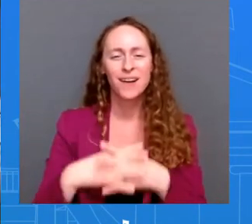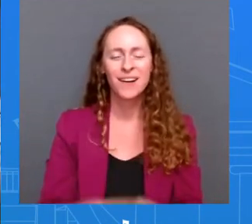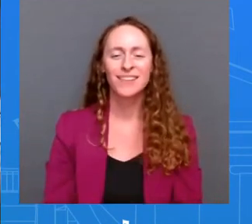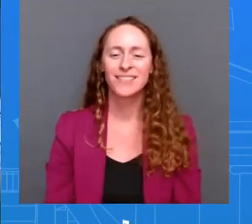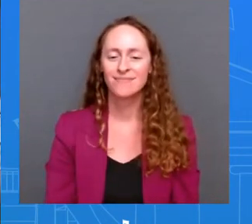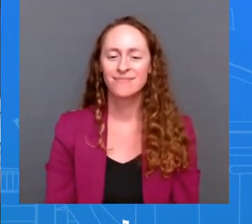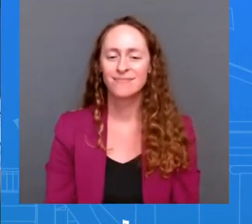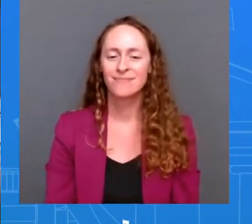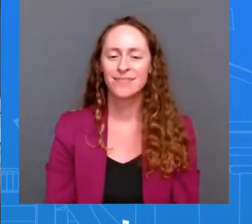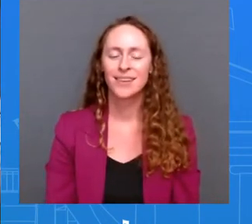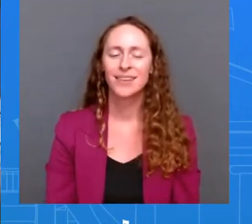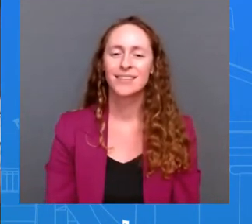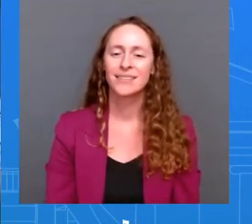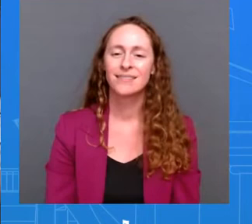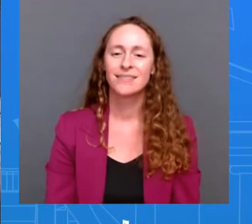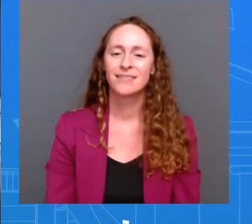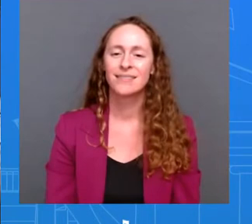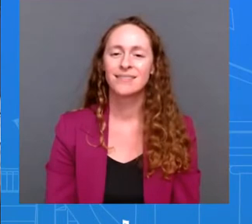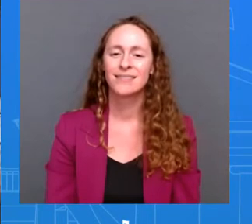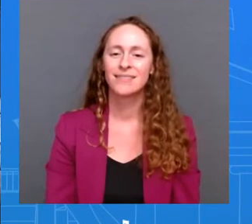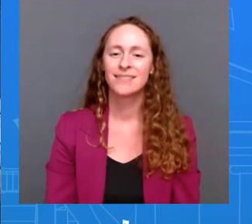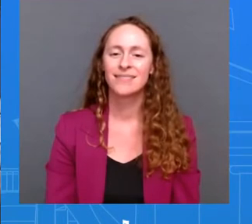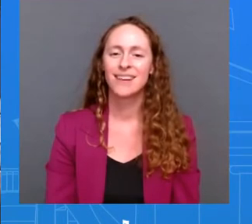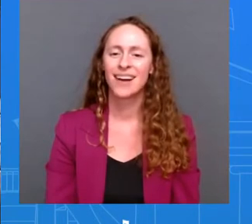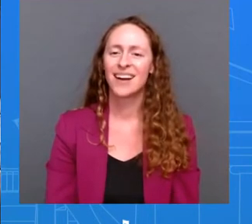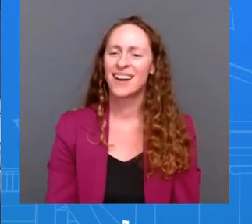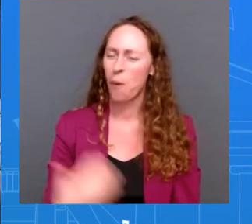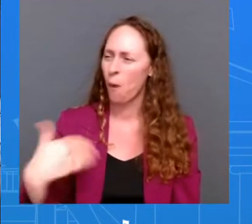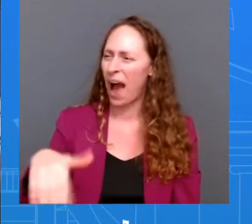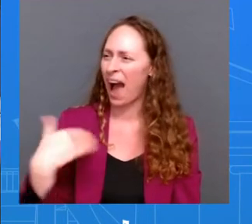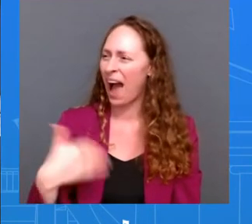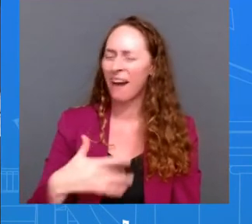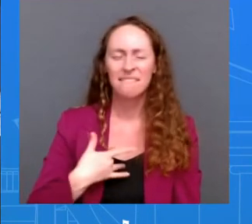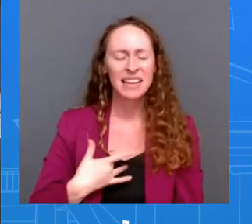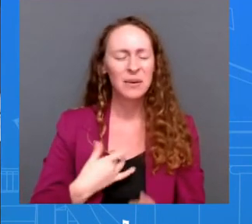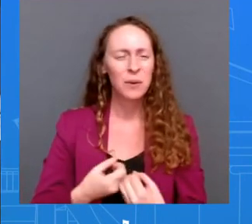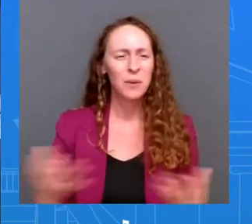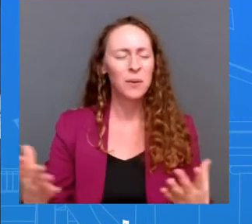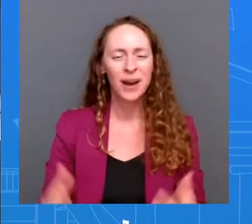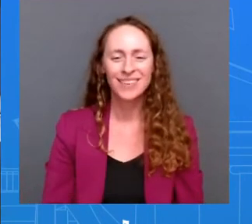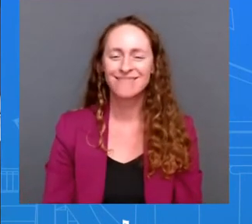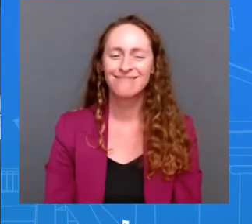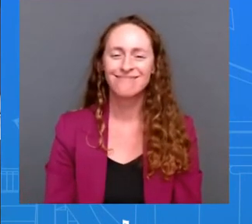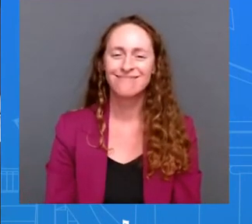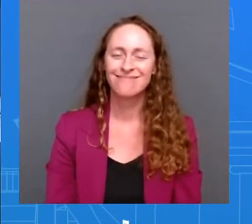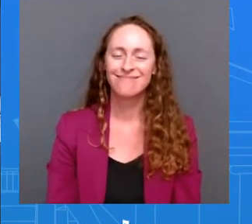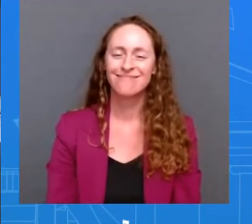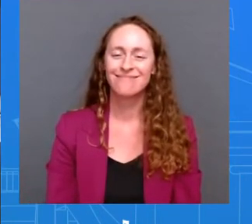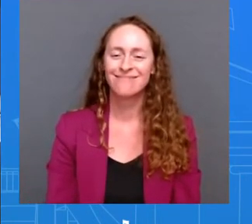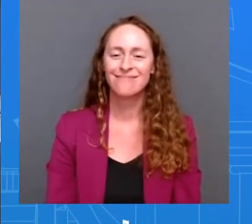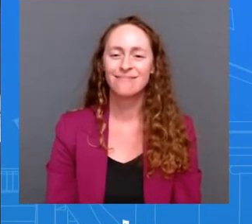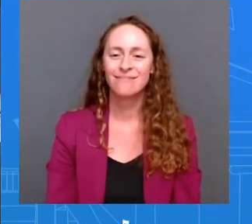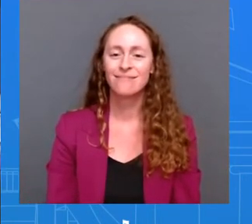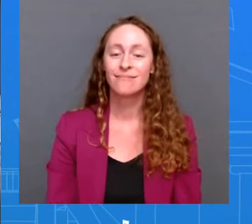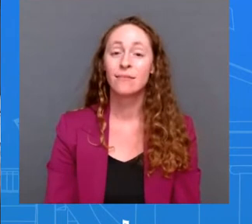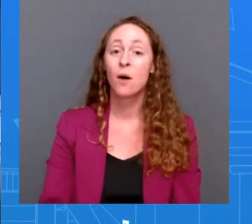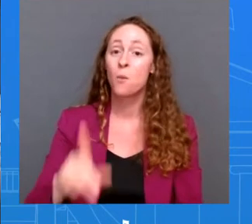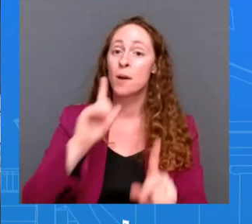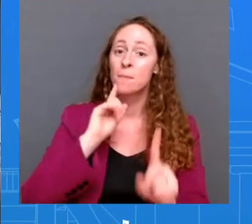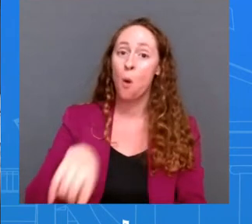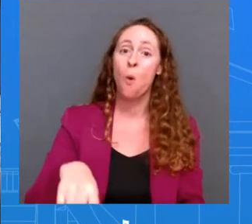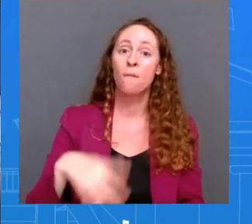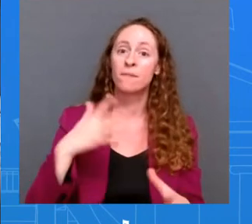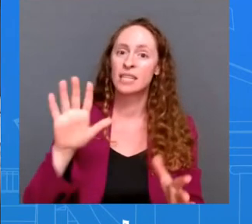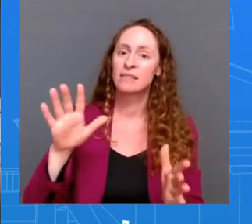Sounds exhausting. Friday's report is expected to show that job gains last month slowed to 250,000